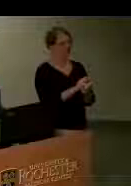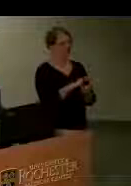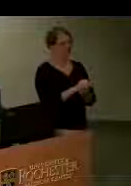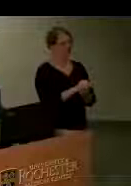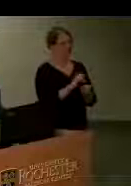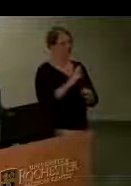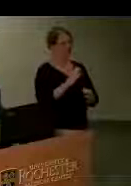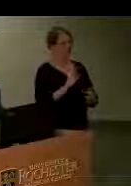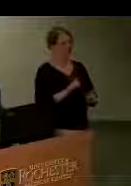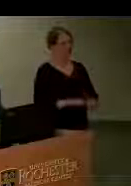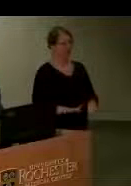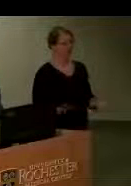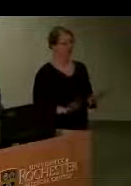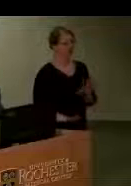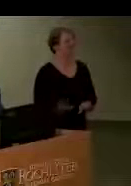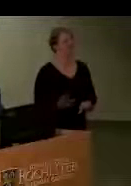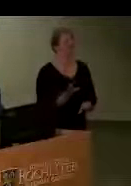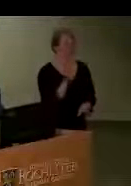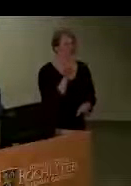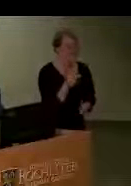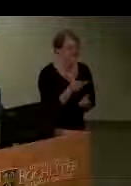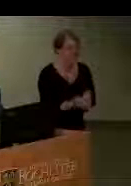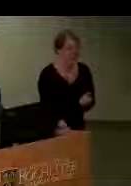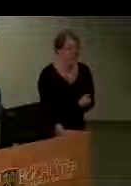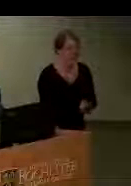exam, but they didn't.